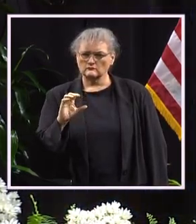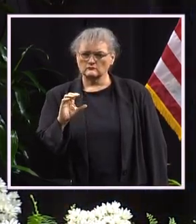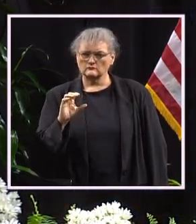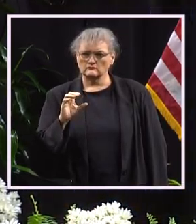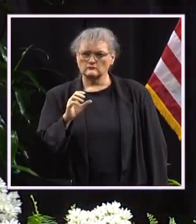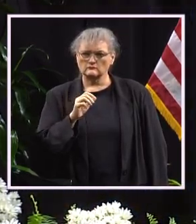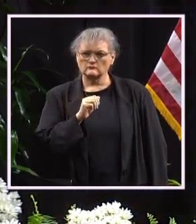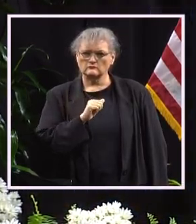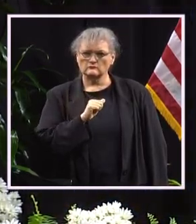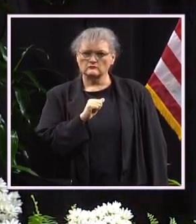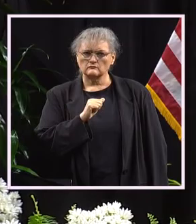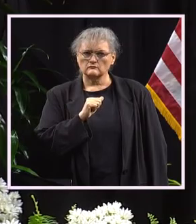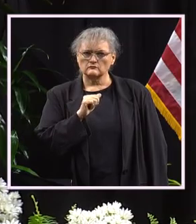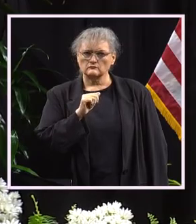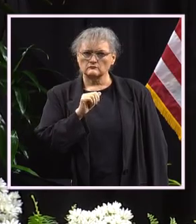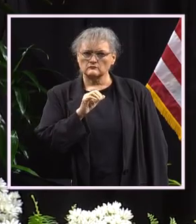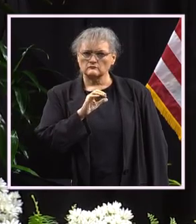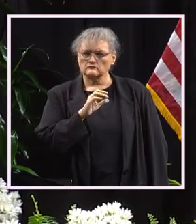R. Camacho.